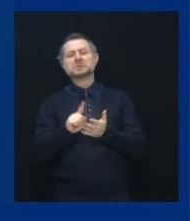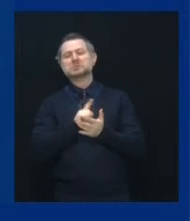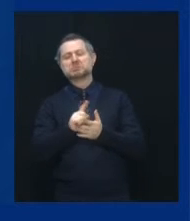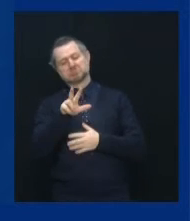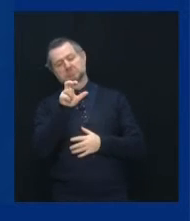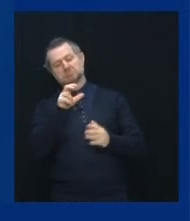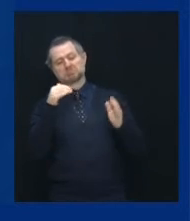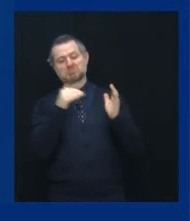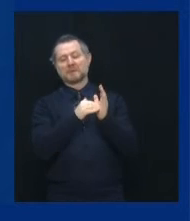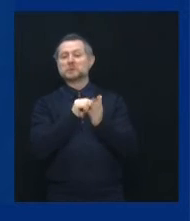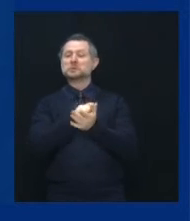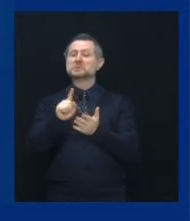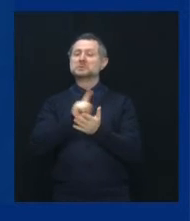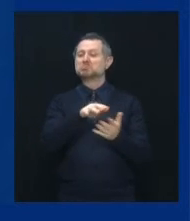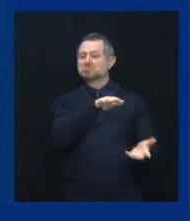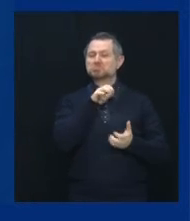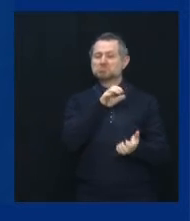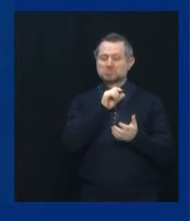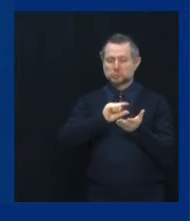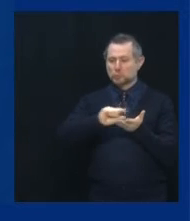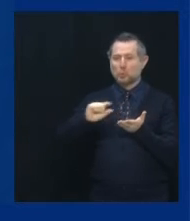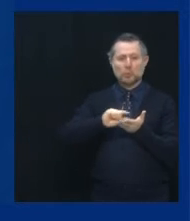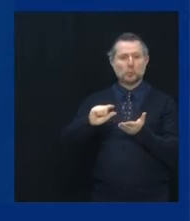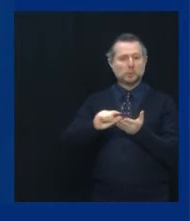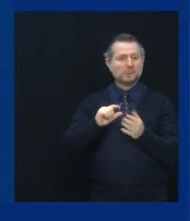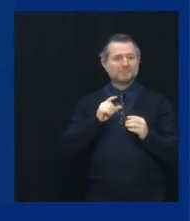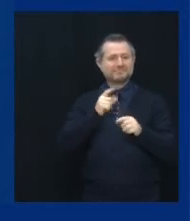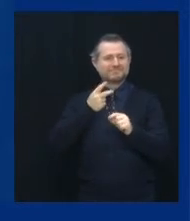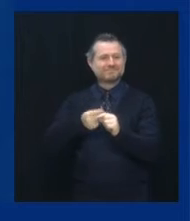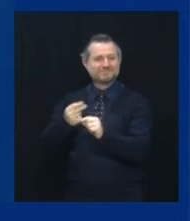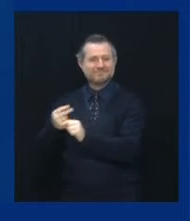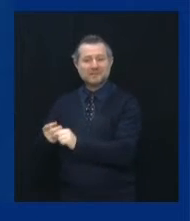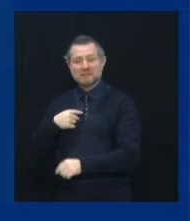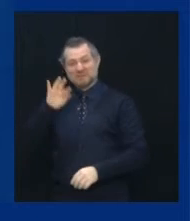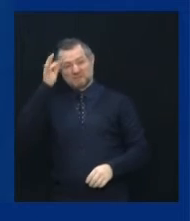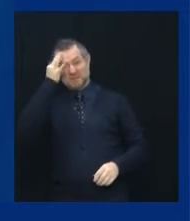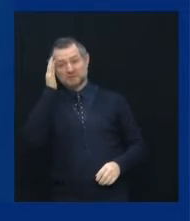300,000 dosages per week from the federal government.